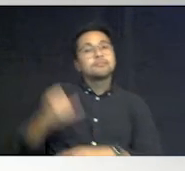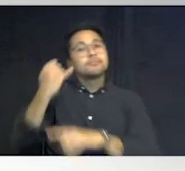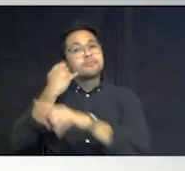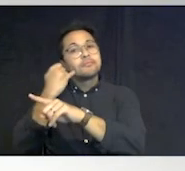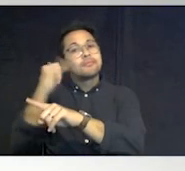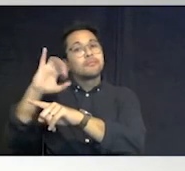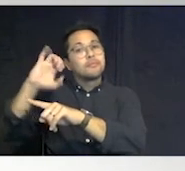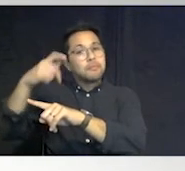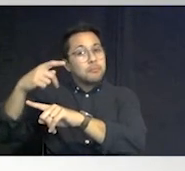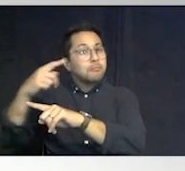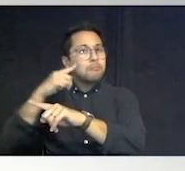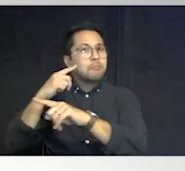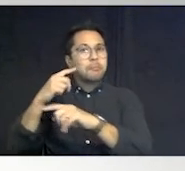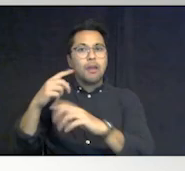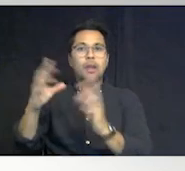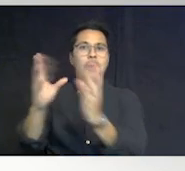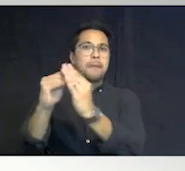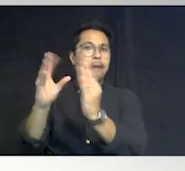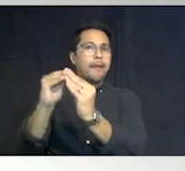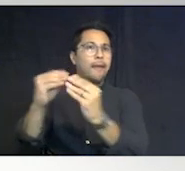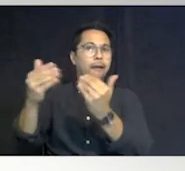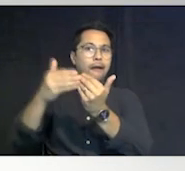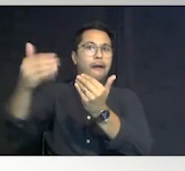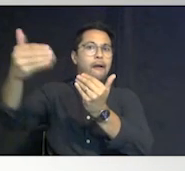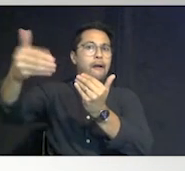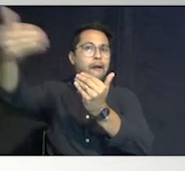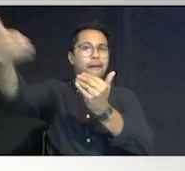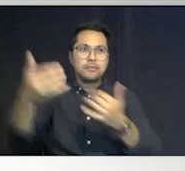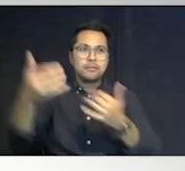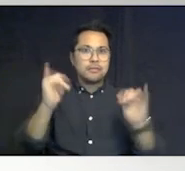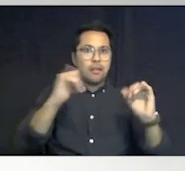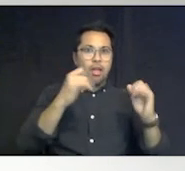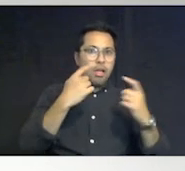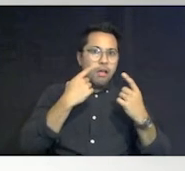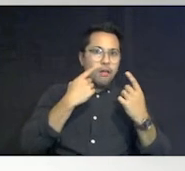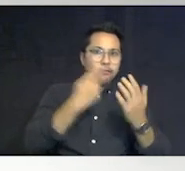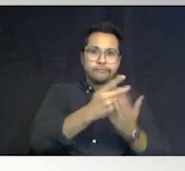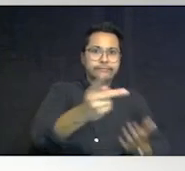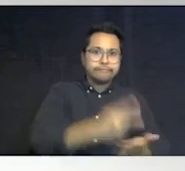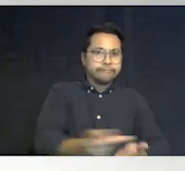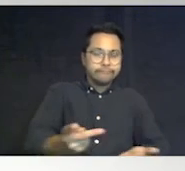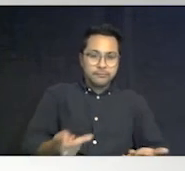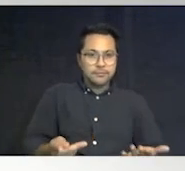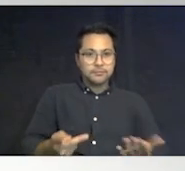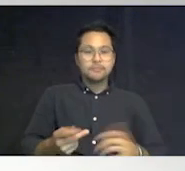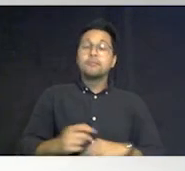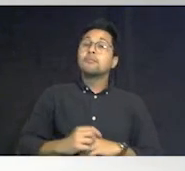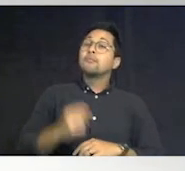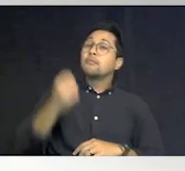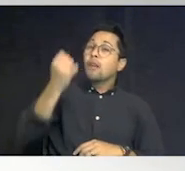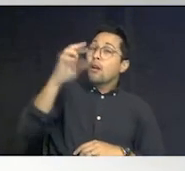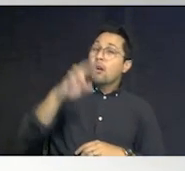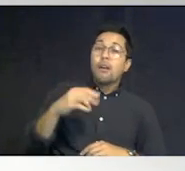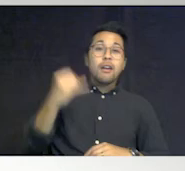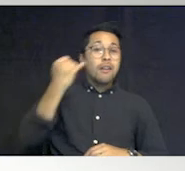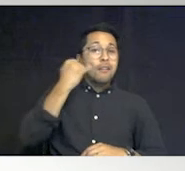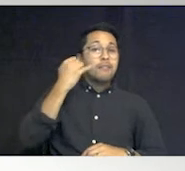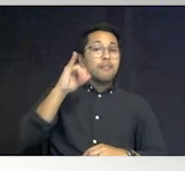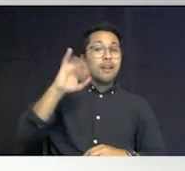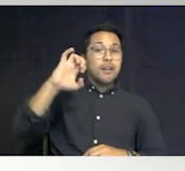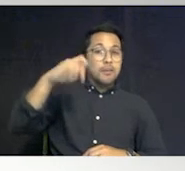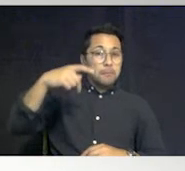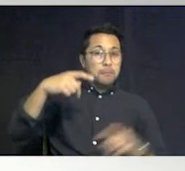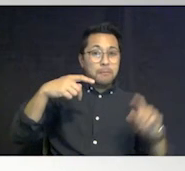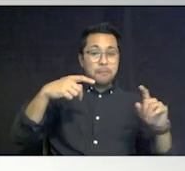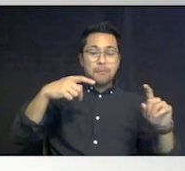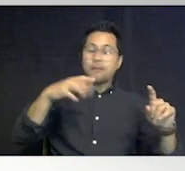no resolution in sight. If the parent wants help overcoming a particular obstacle that is preventing the